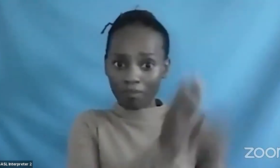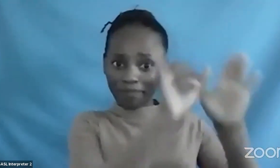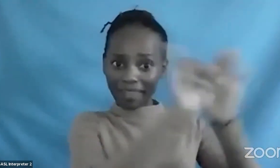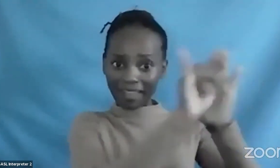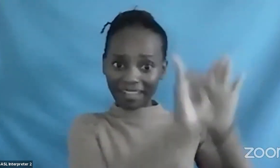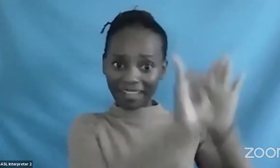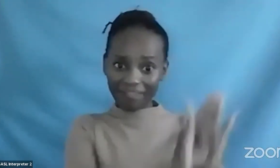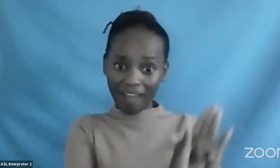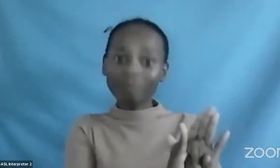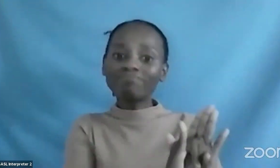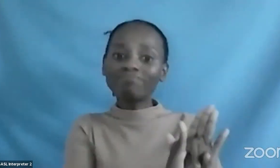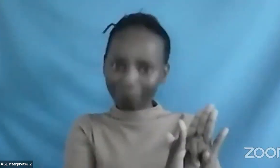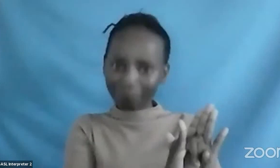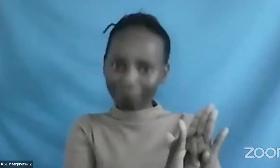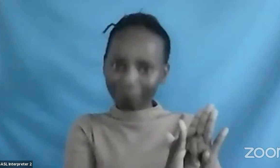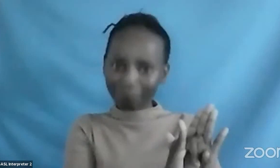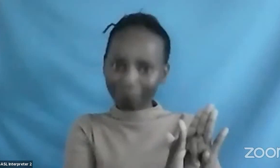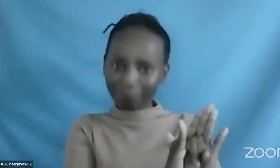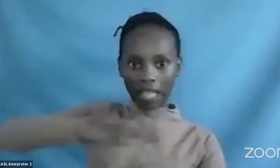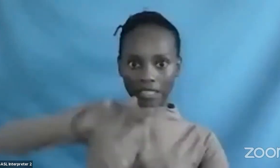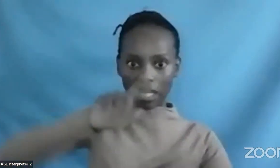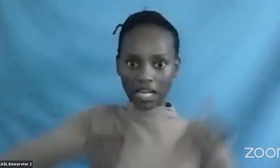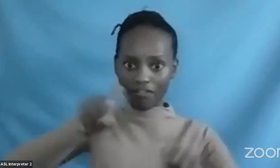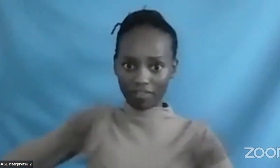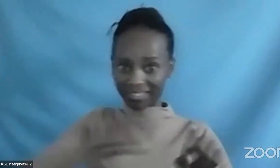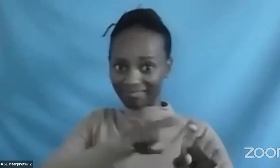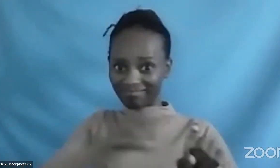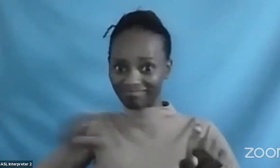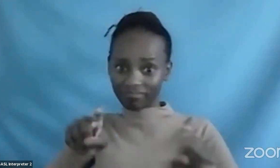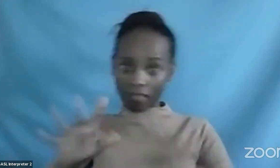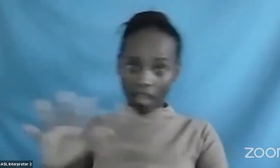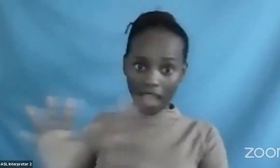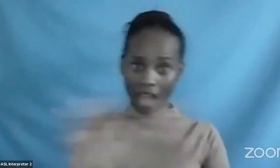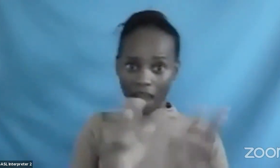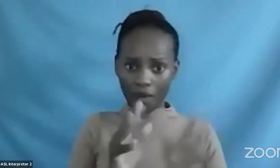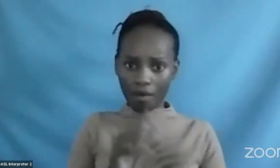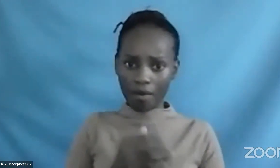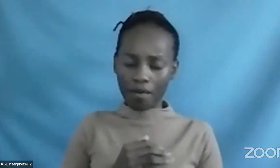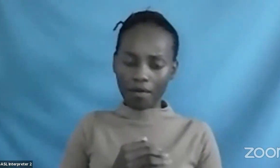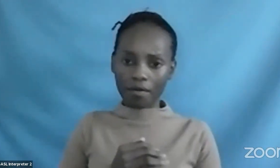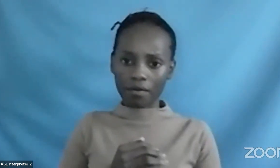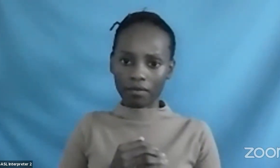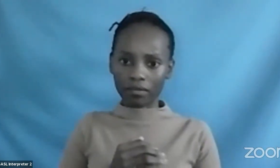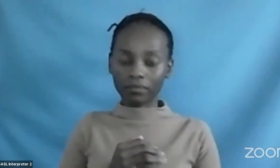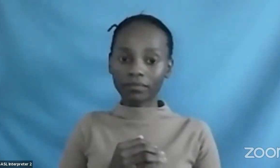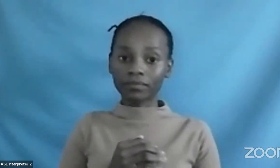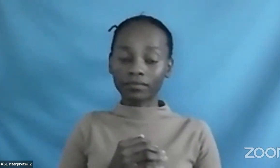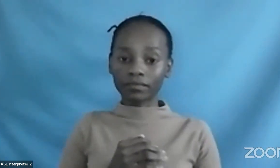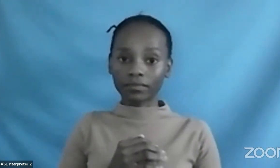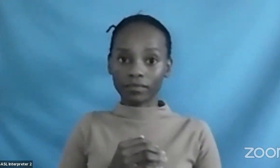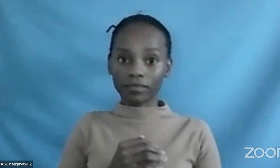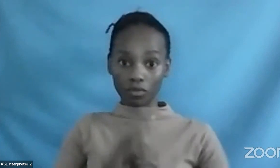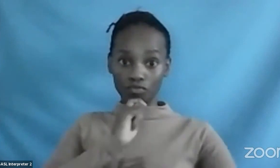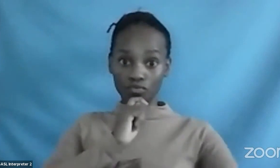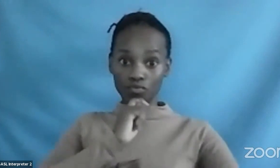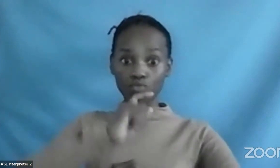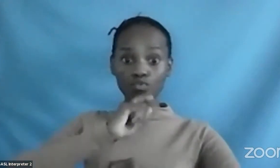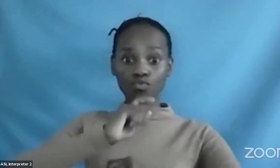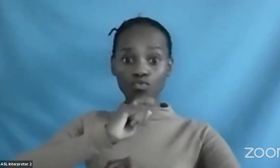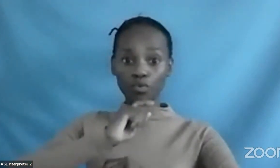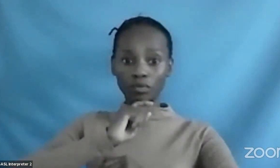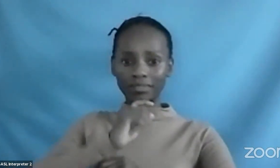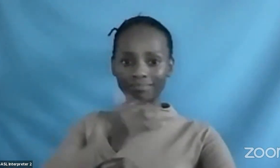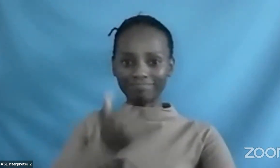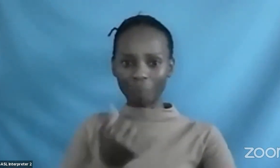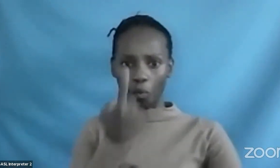sectors of this party of the populace? We are not supposed to be using a single message